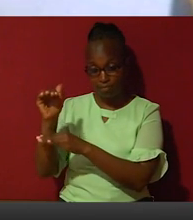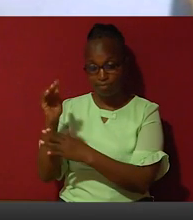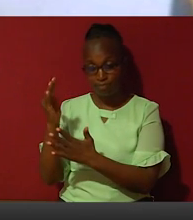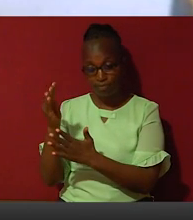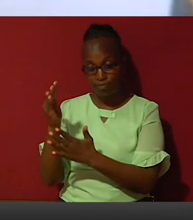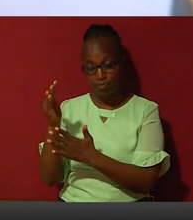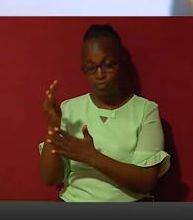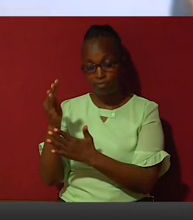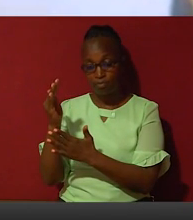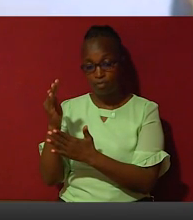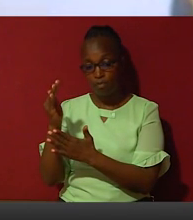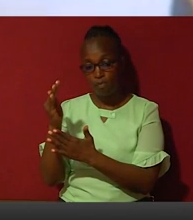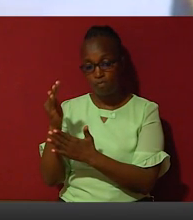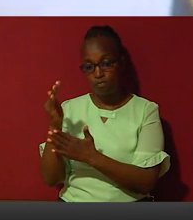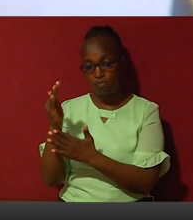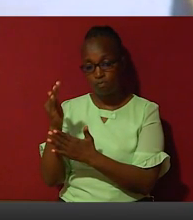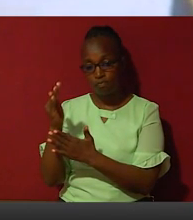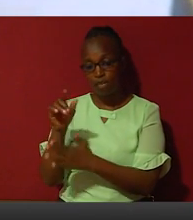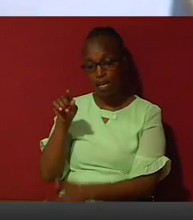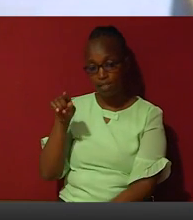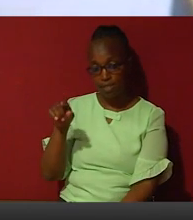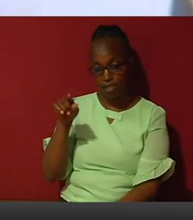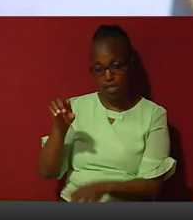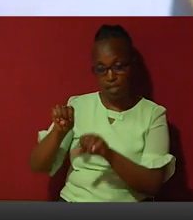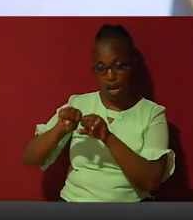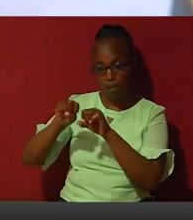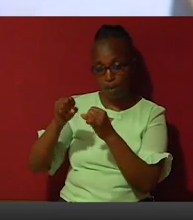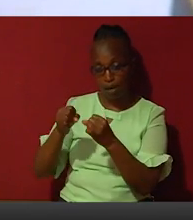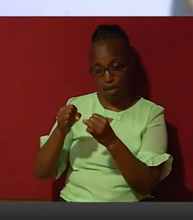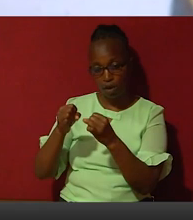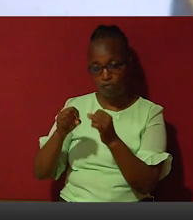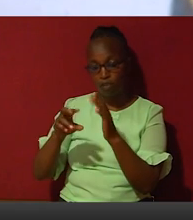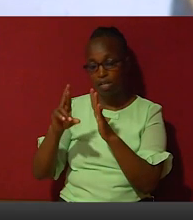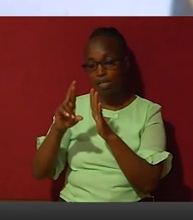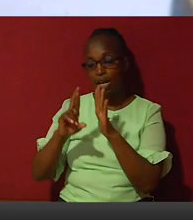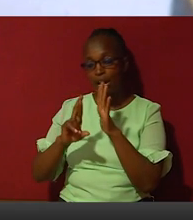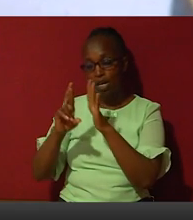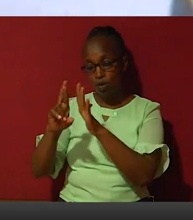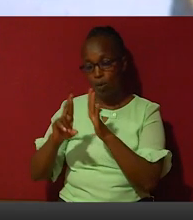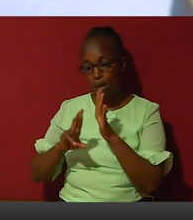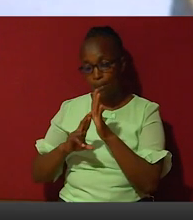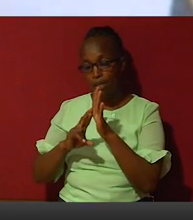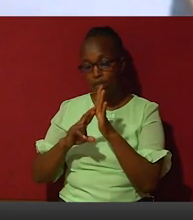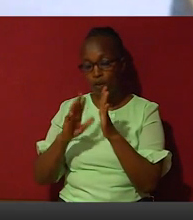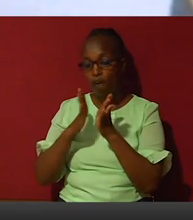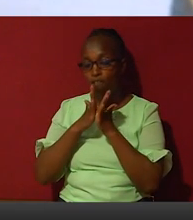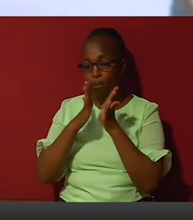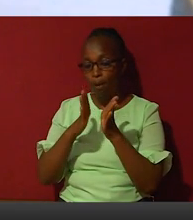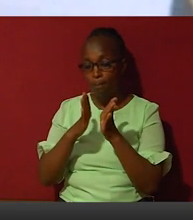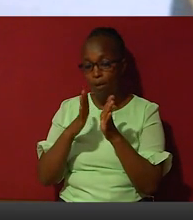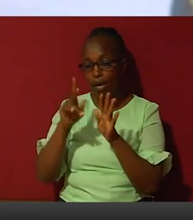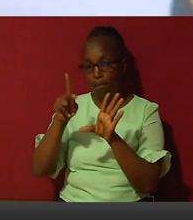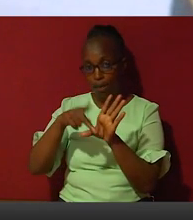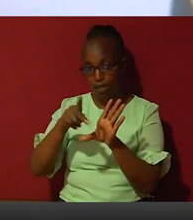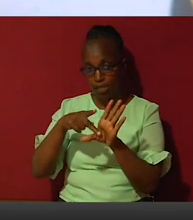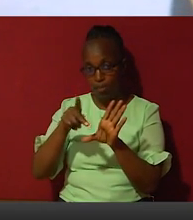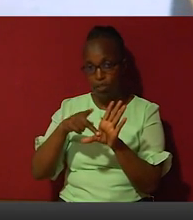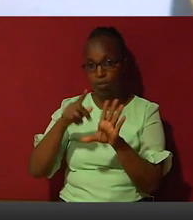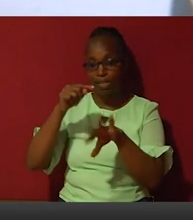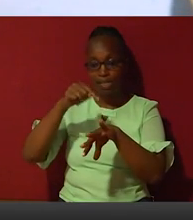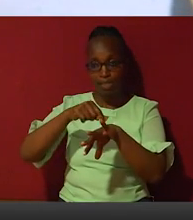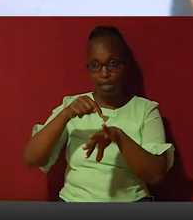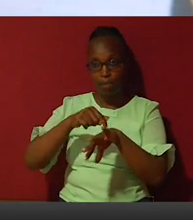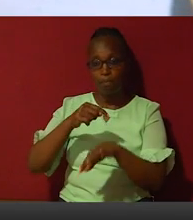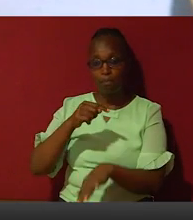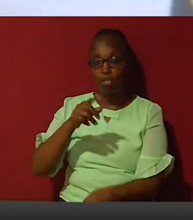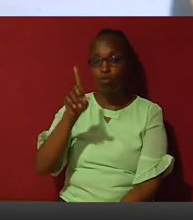is that a breach of the requirement of public participation when it